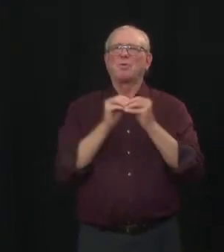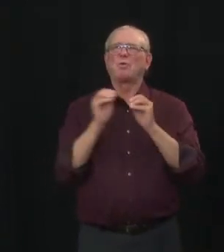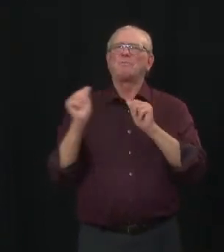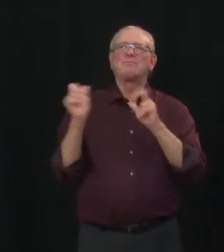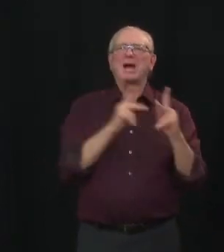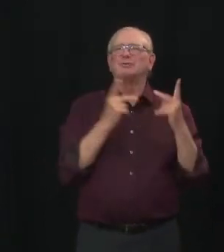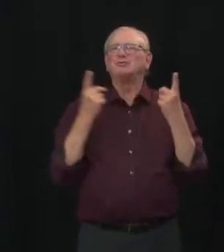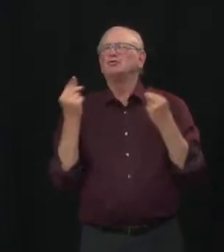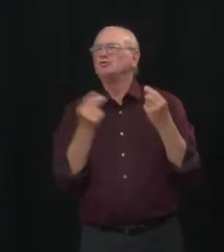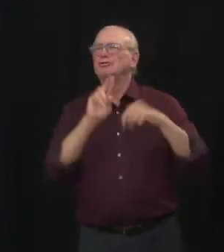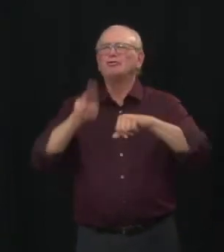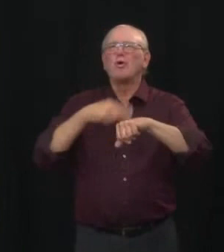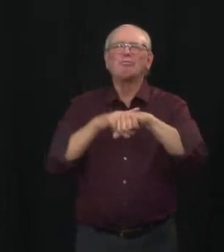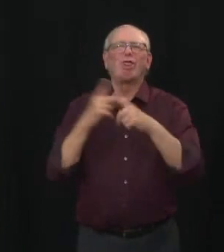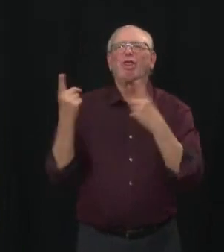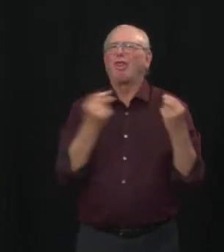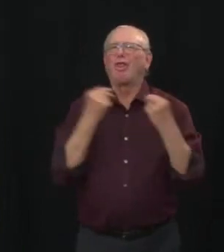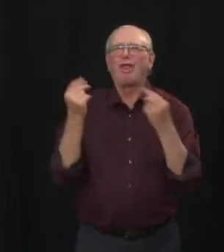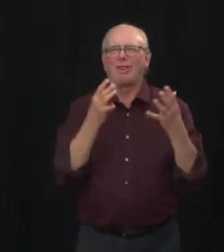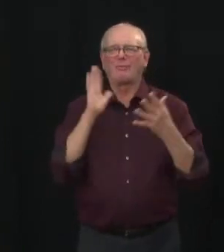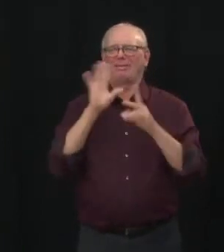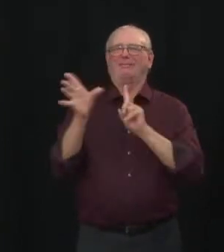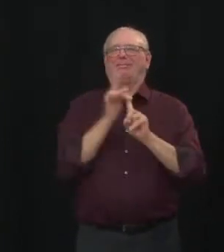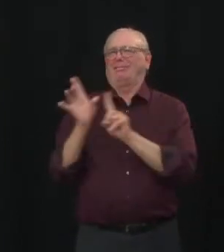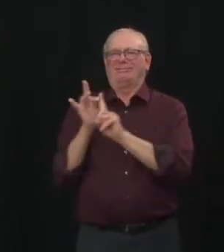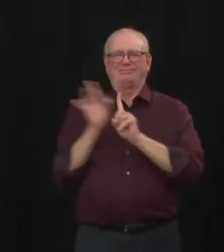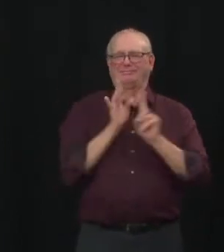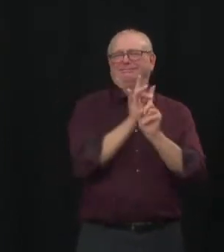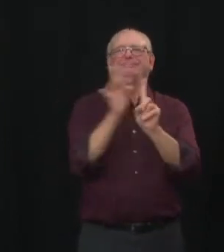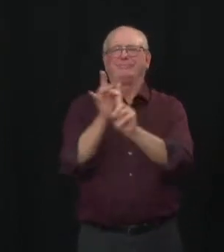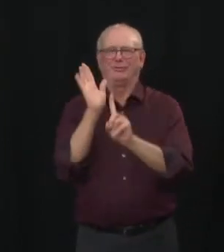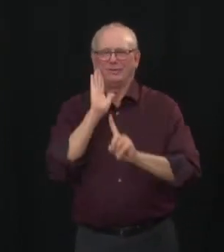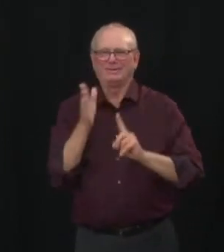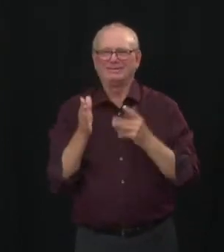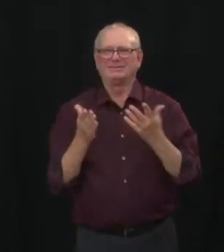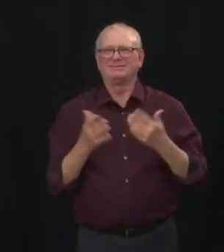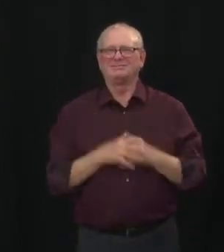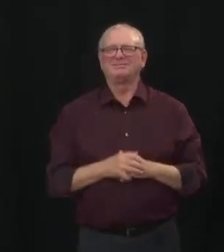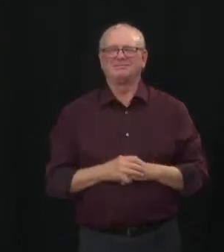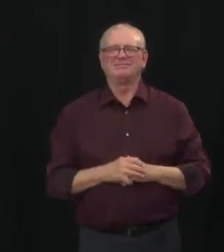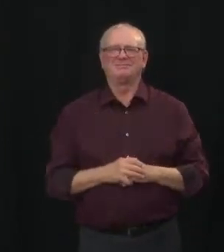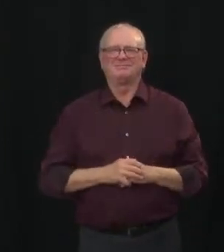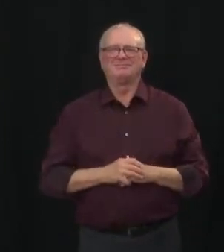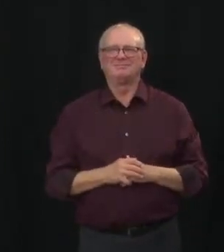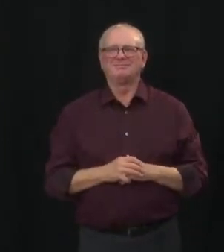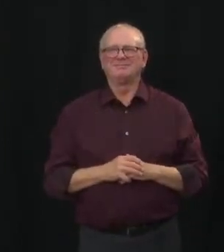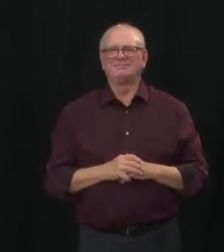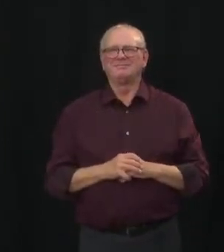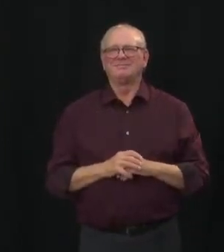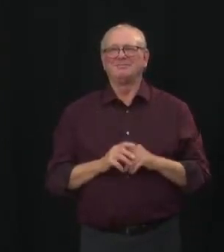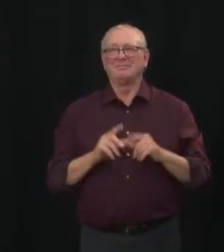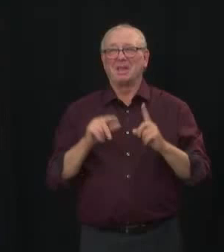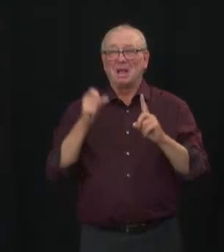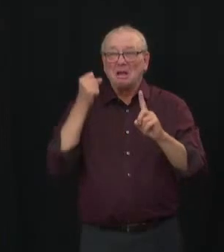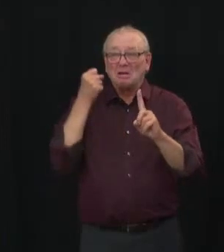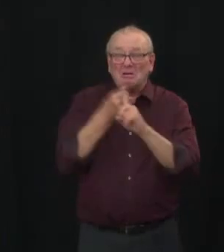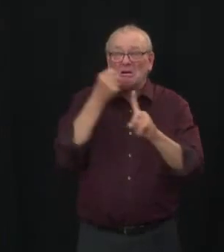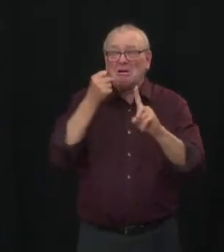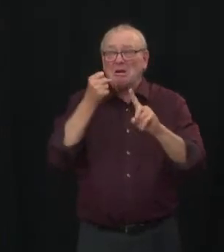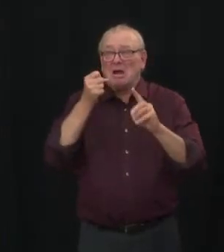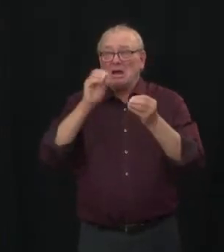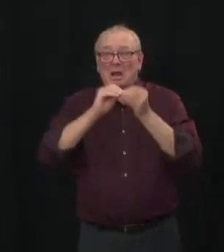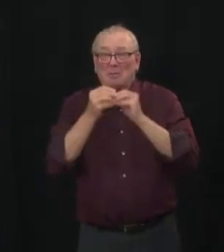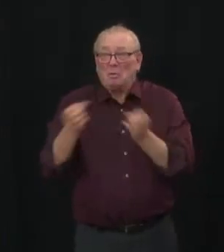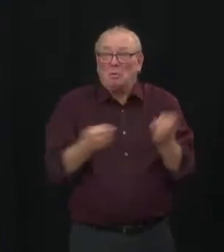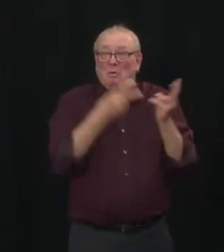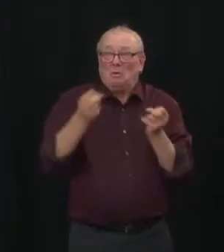any large impact in terms of severe outcomes. Hospitalizations due to COVID-19 have increased slightly from